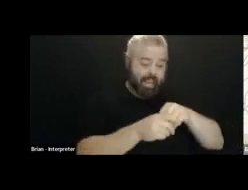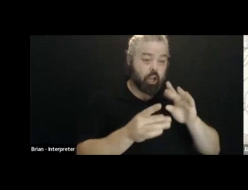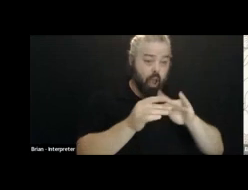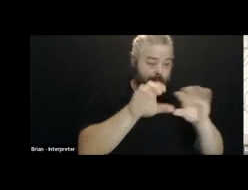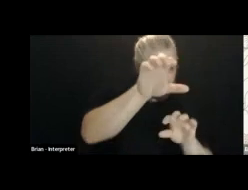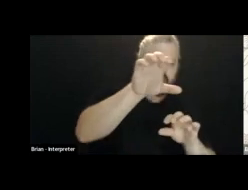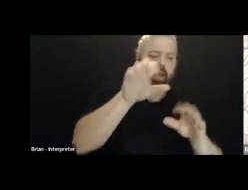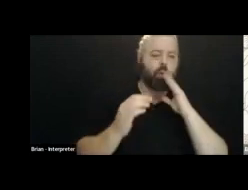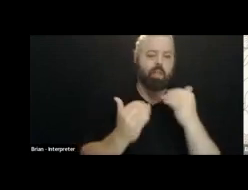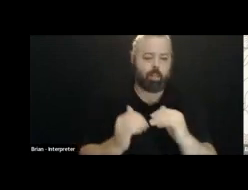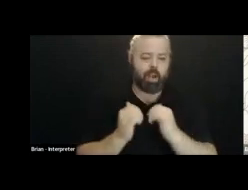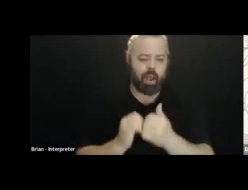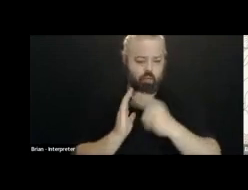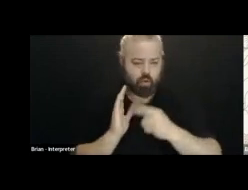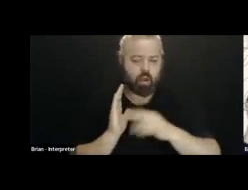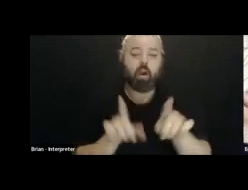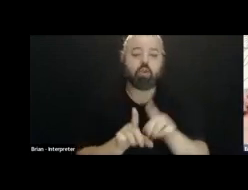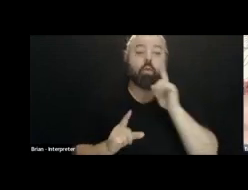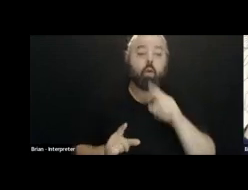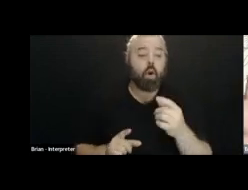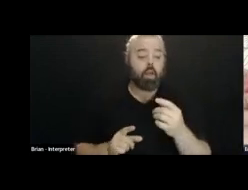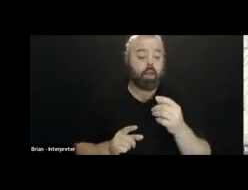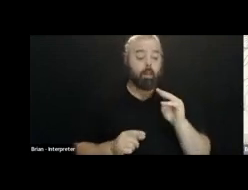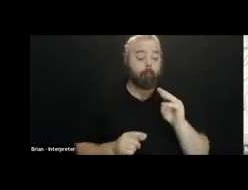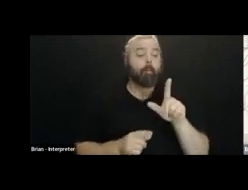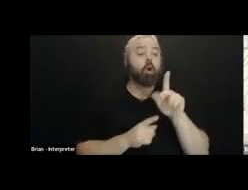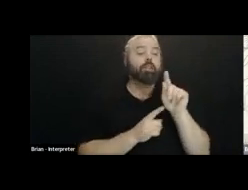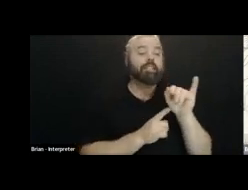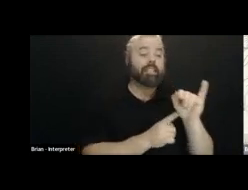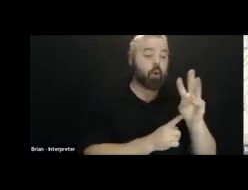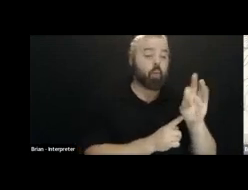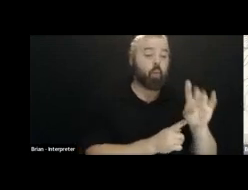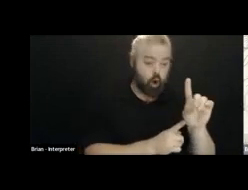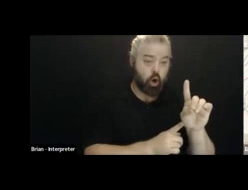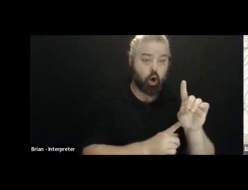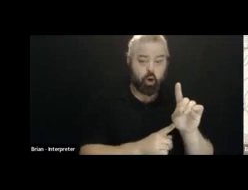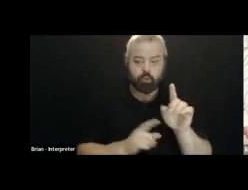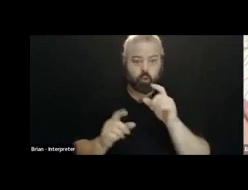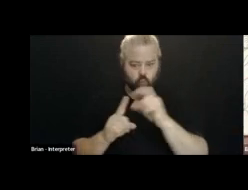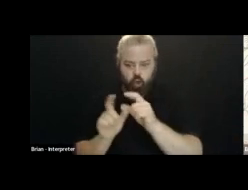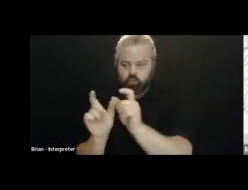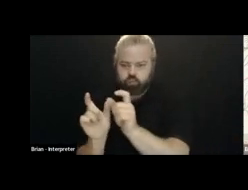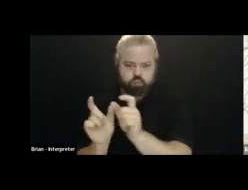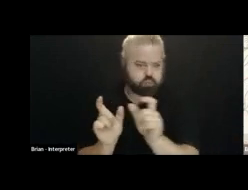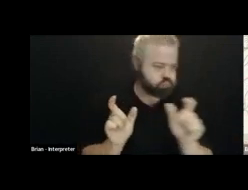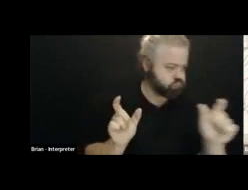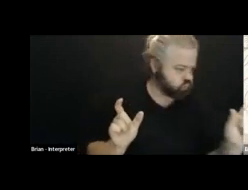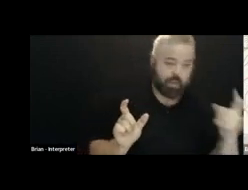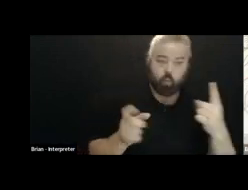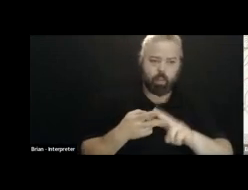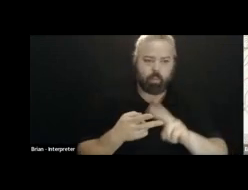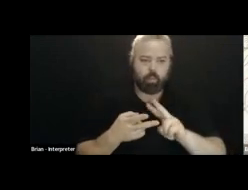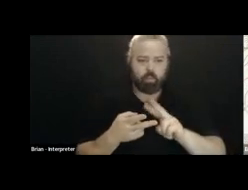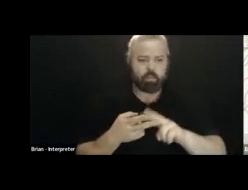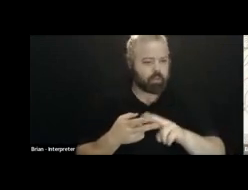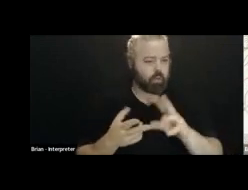for those multi-word hashtags so that we get the right sort of cadence to how we want that comment or that hashtag to be read.